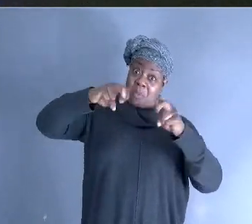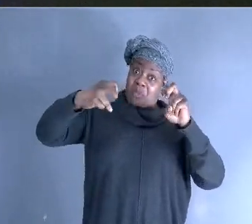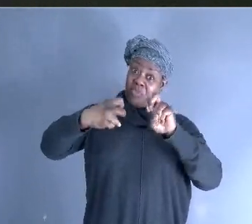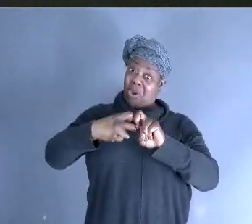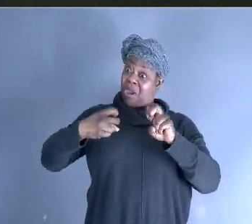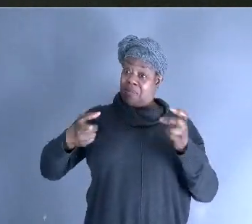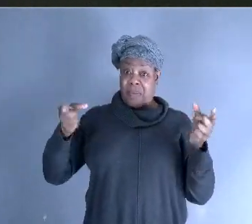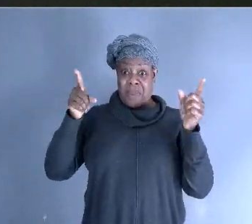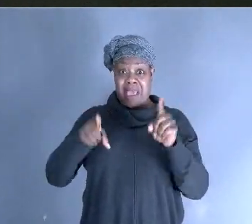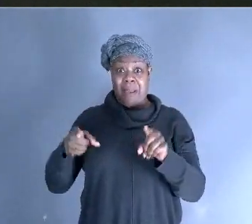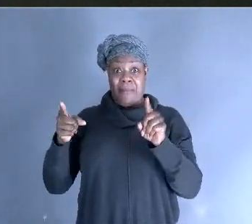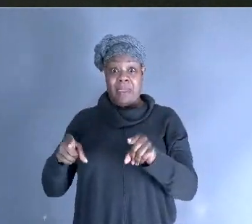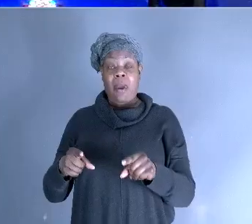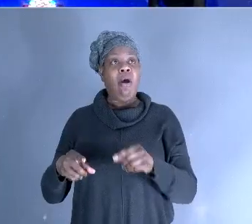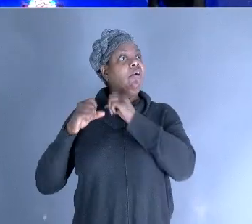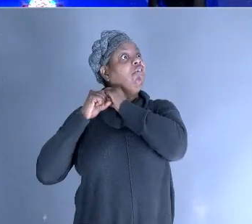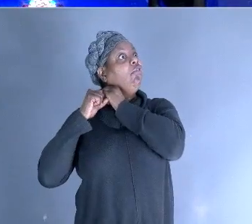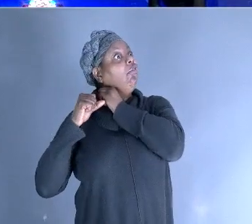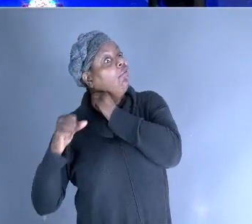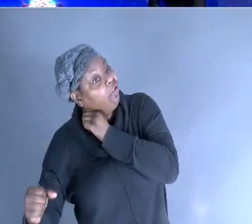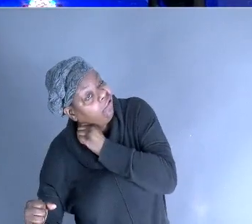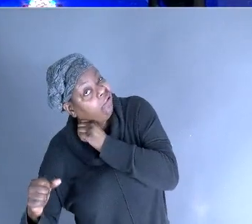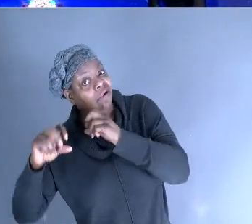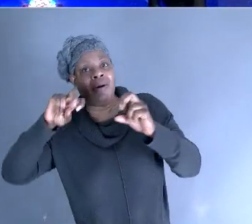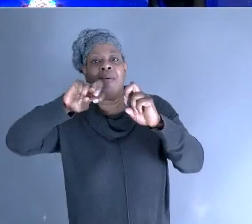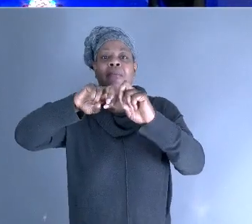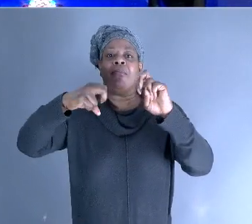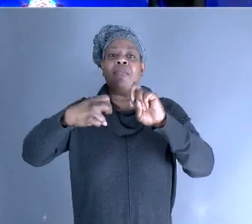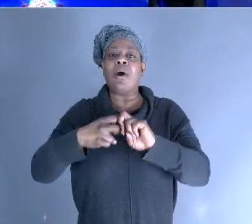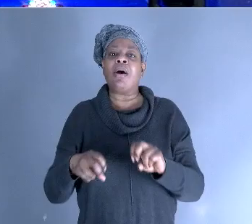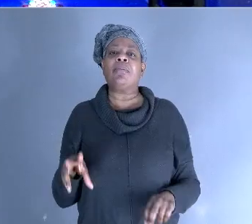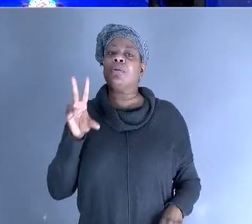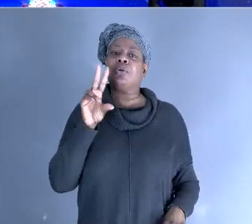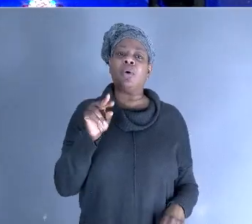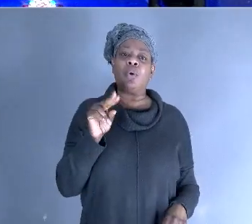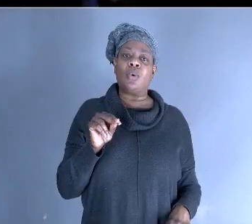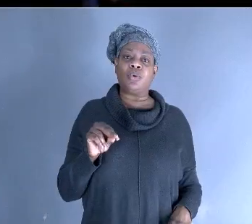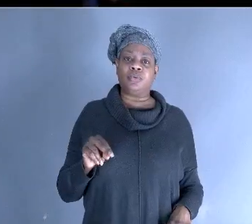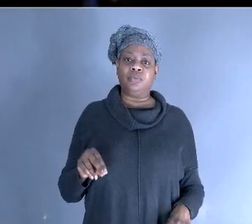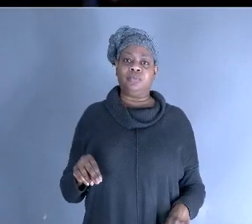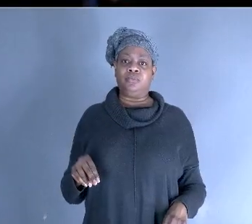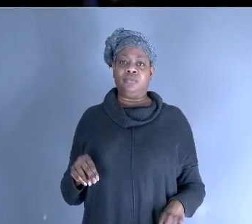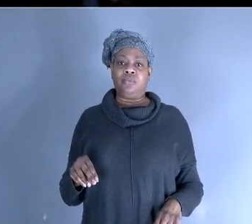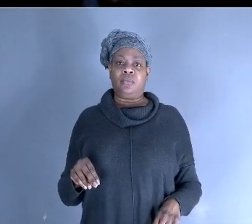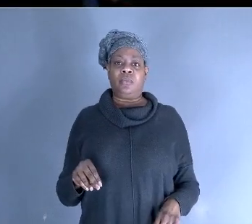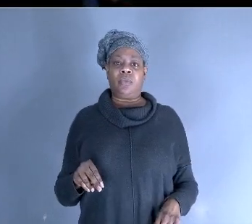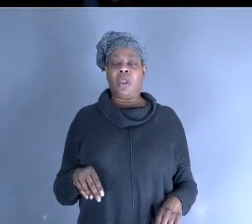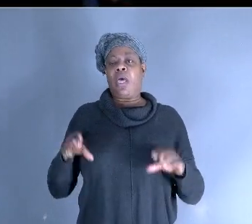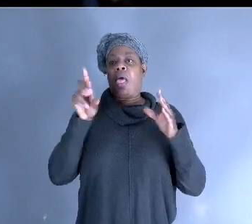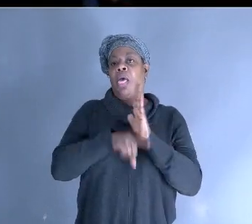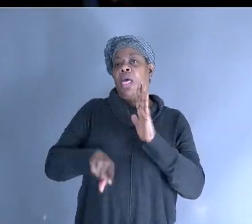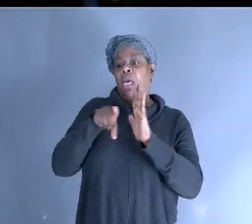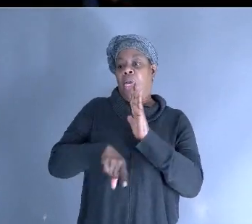To shackle you So that you start to say something That you do not want.